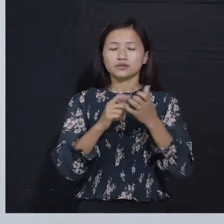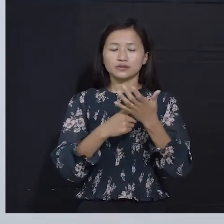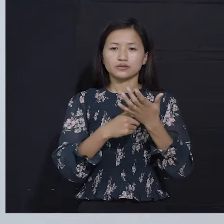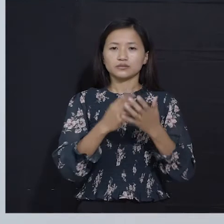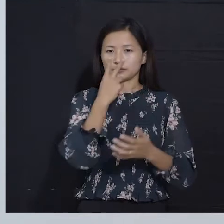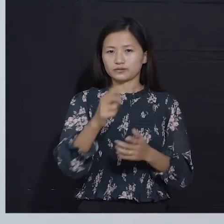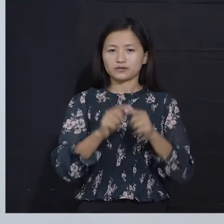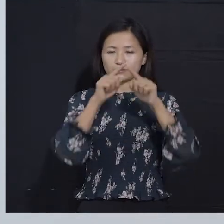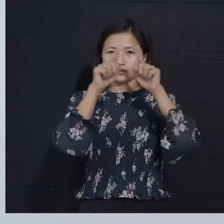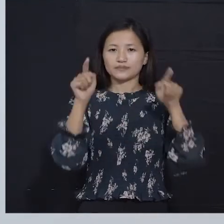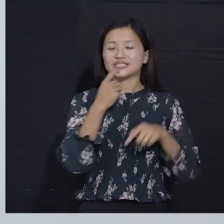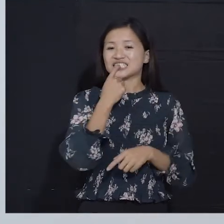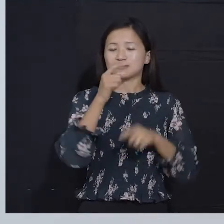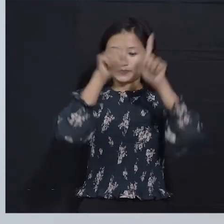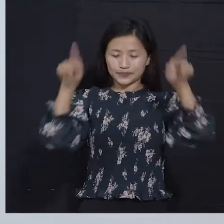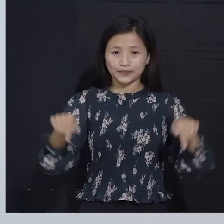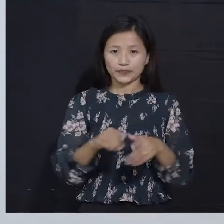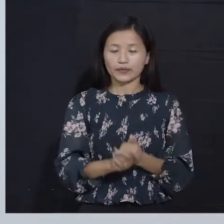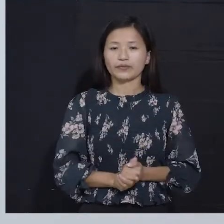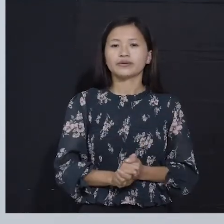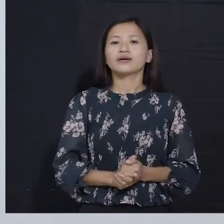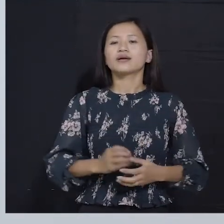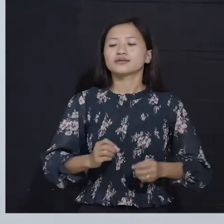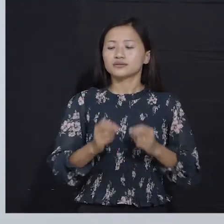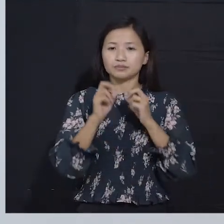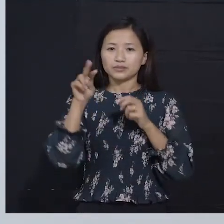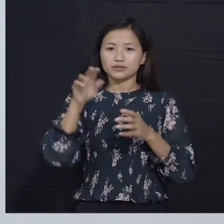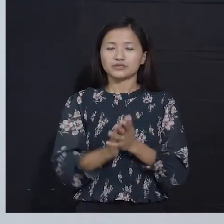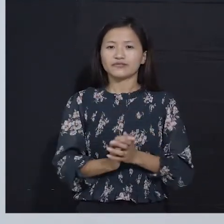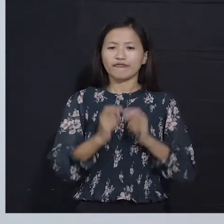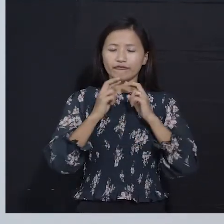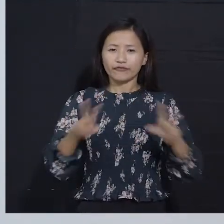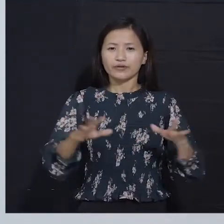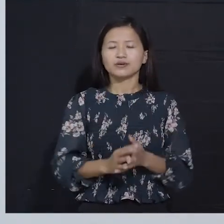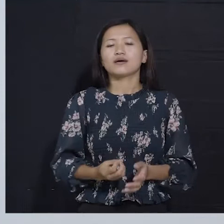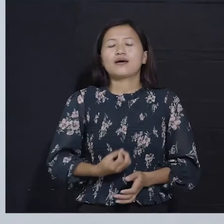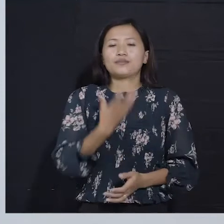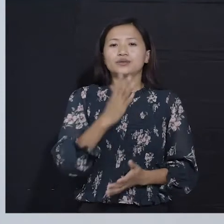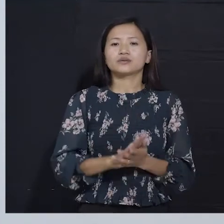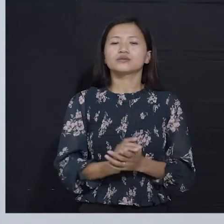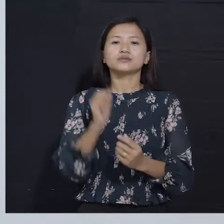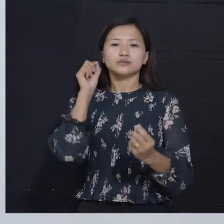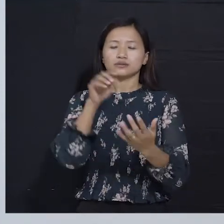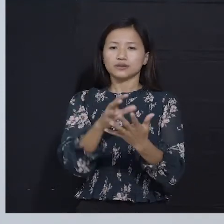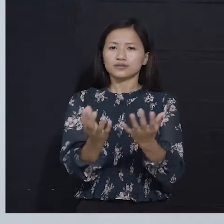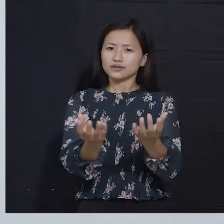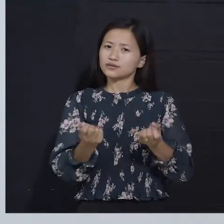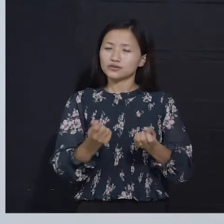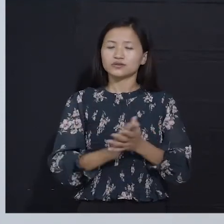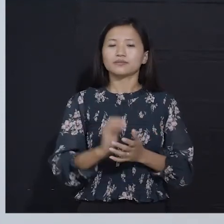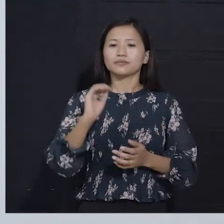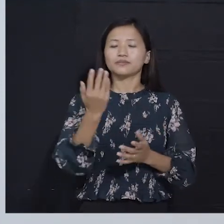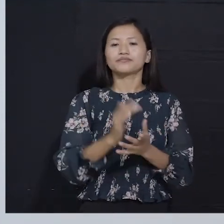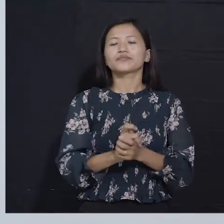triumphantly. Triumphantly here means very happy because you are able to achieve something. Triumphant means